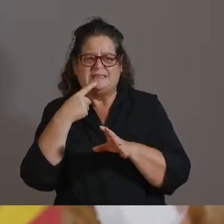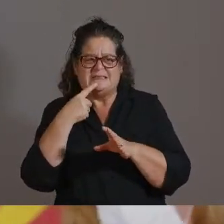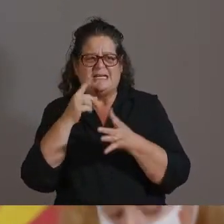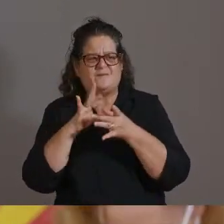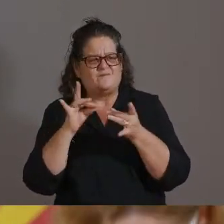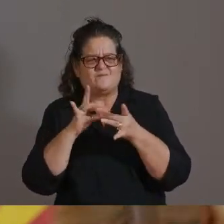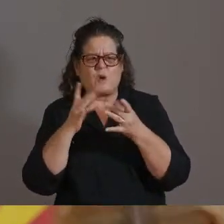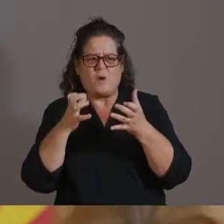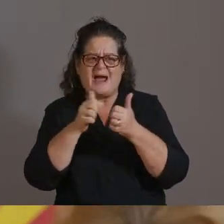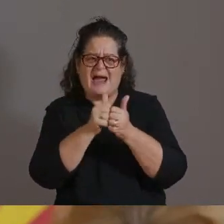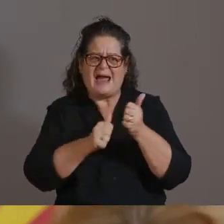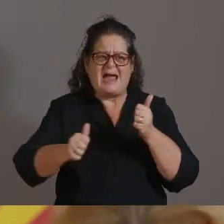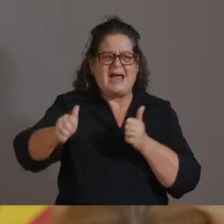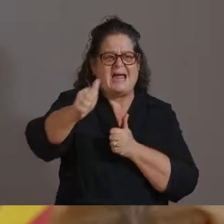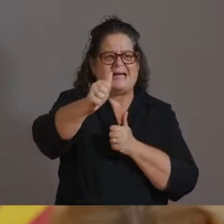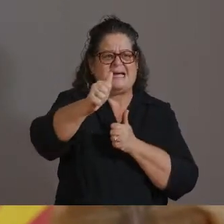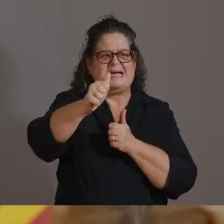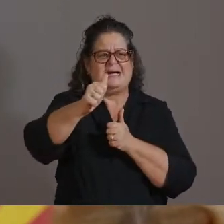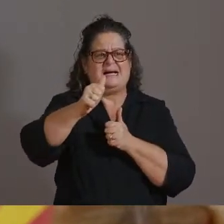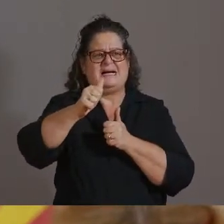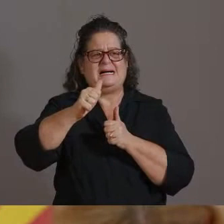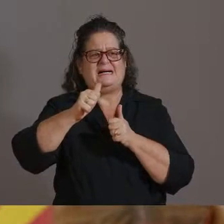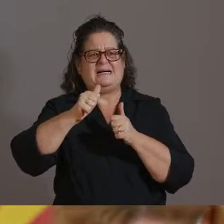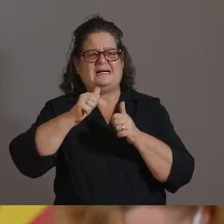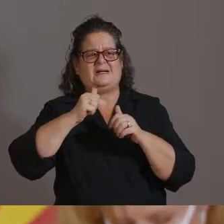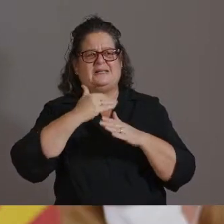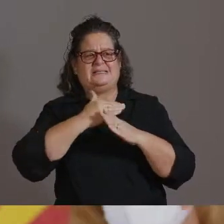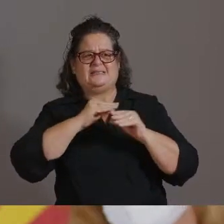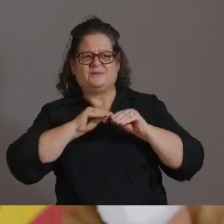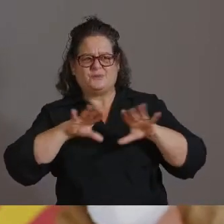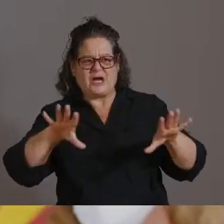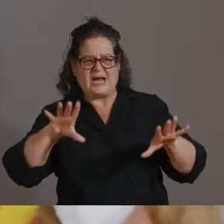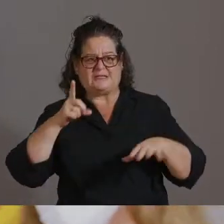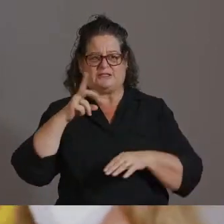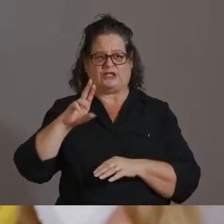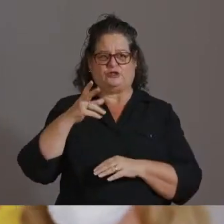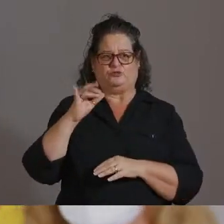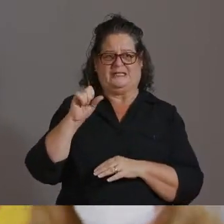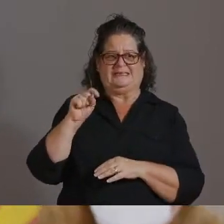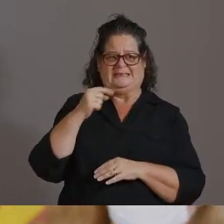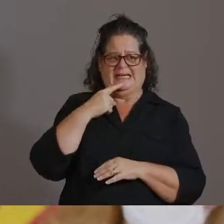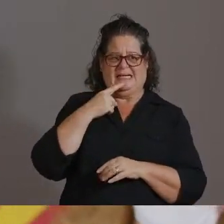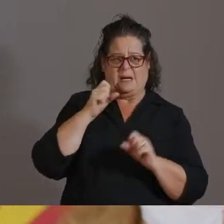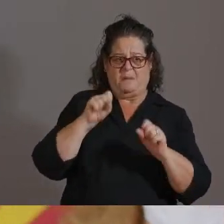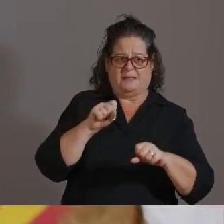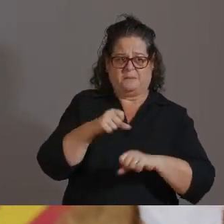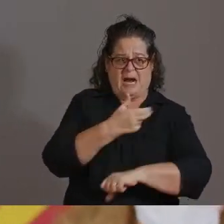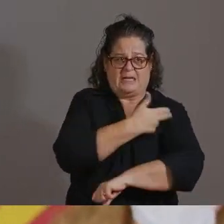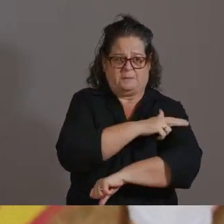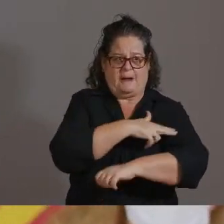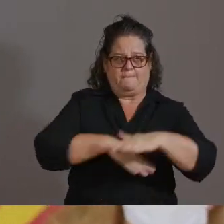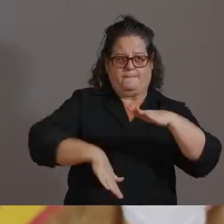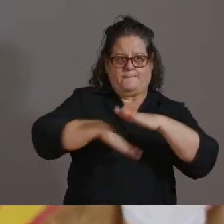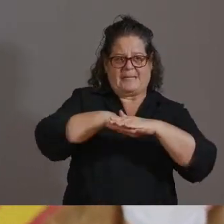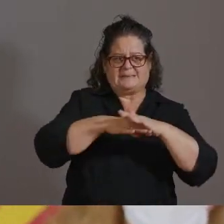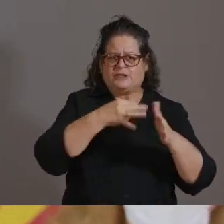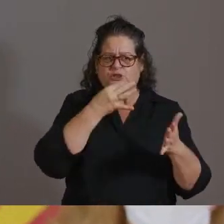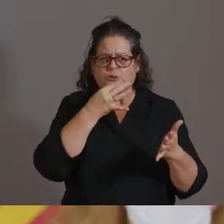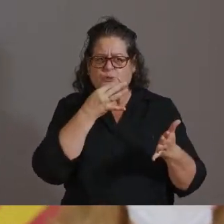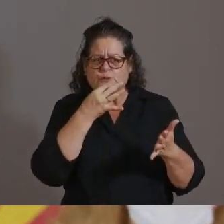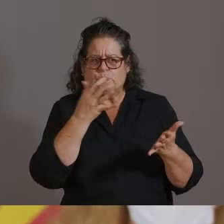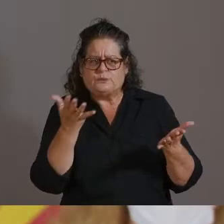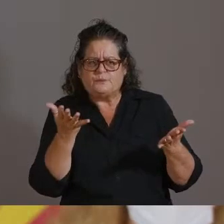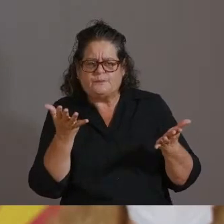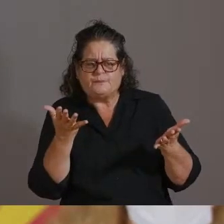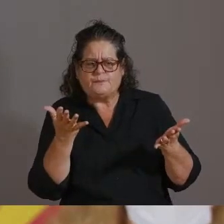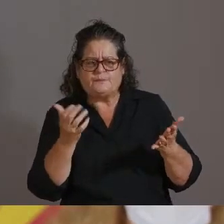main concerns is hospital capacity, which at this point, according to DHS, 23% of ICU beds